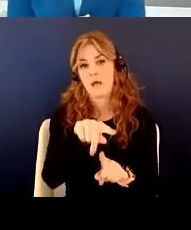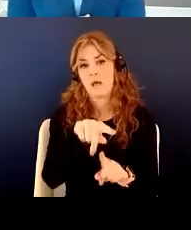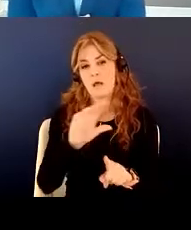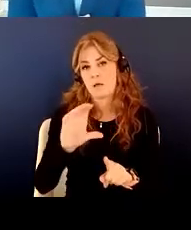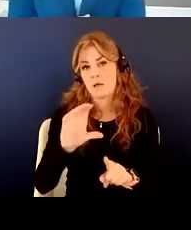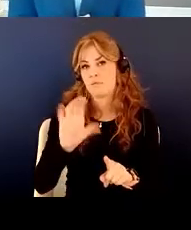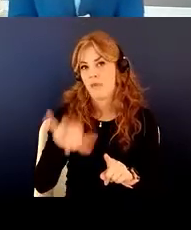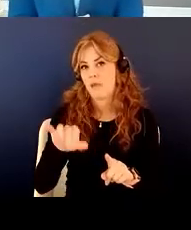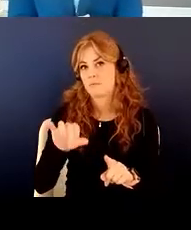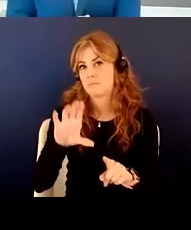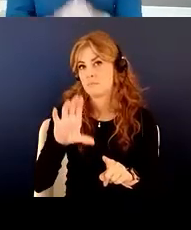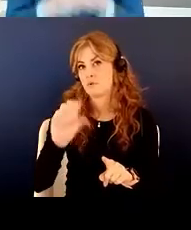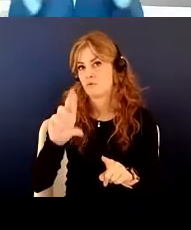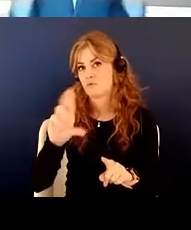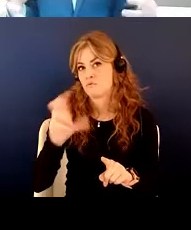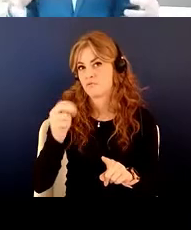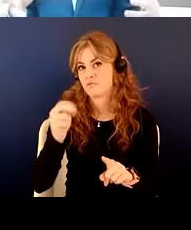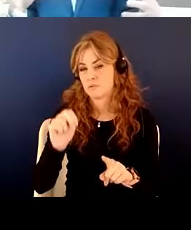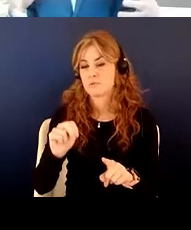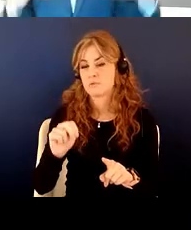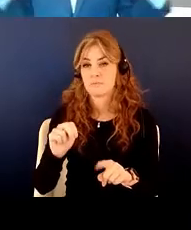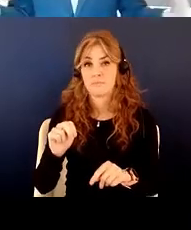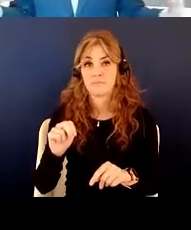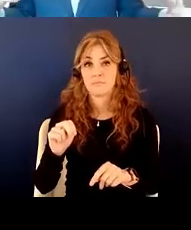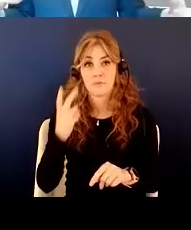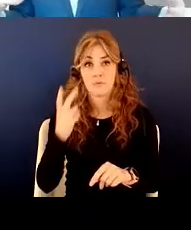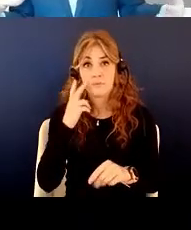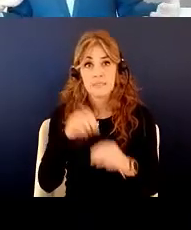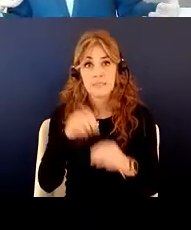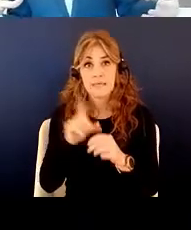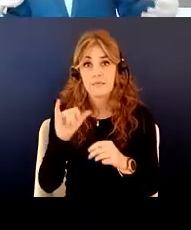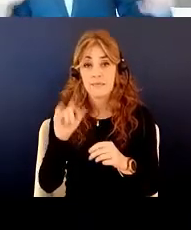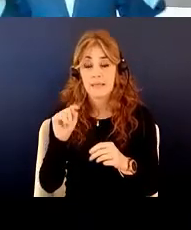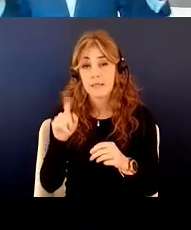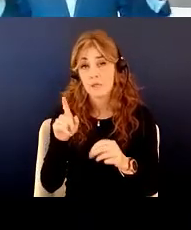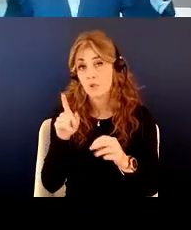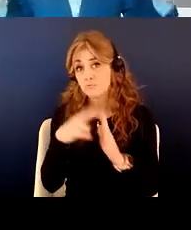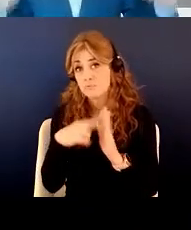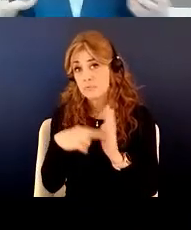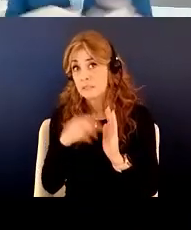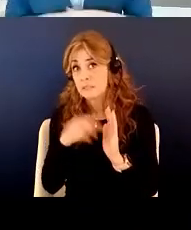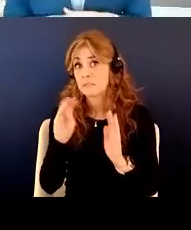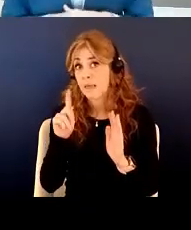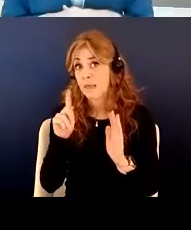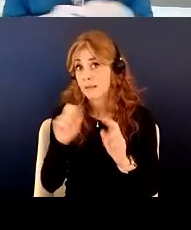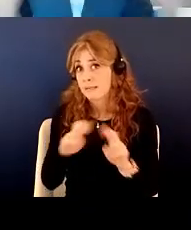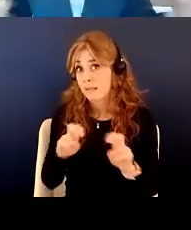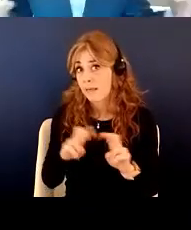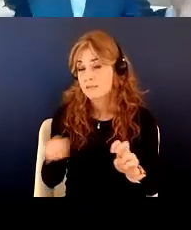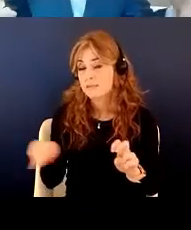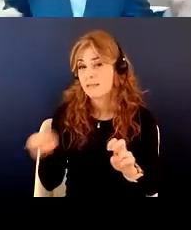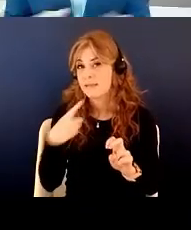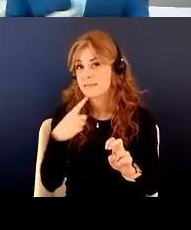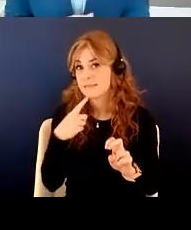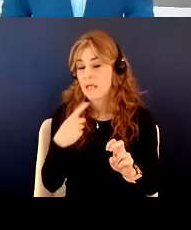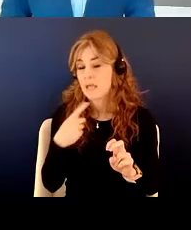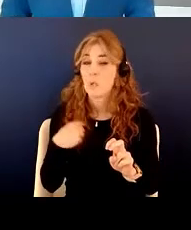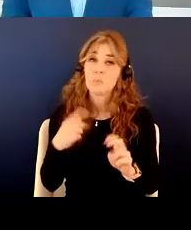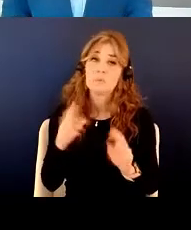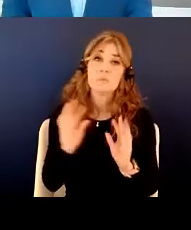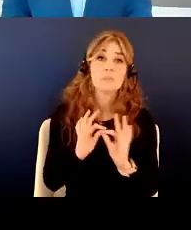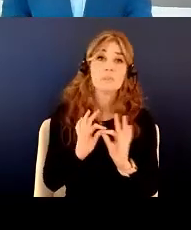screen. So if you see in the literature, if you're reading a meta-analysis and the meta-analysts say we